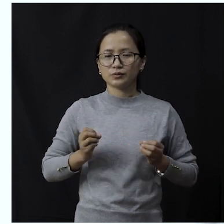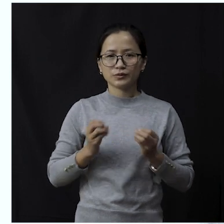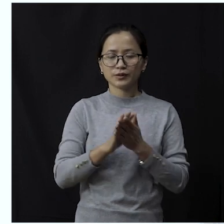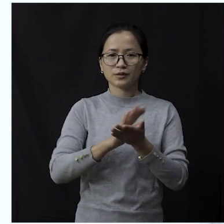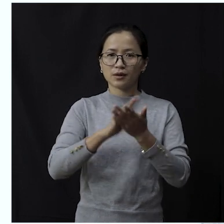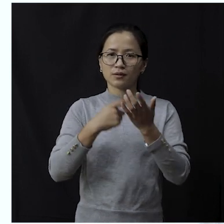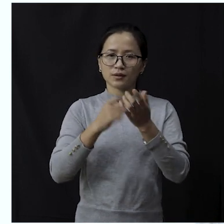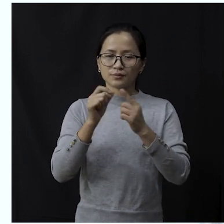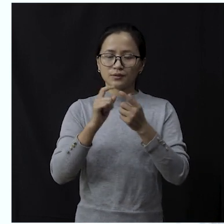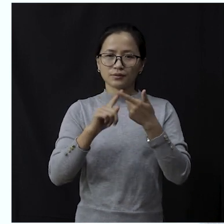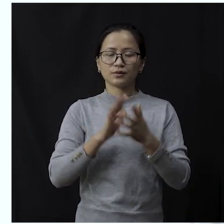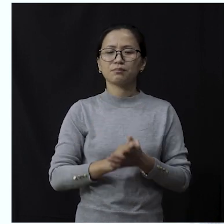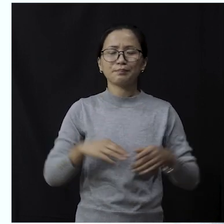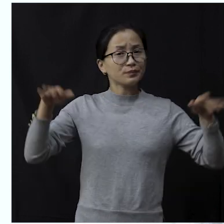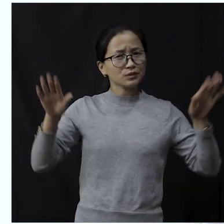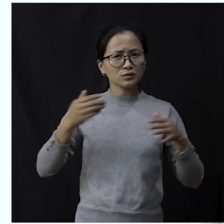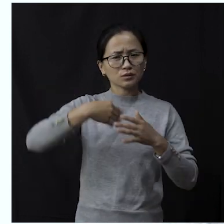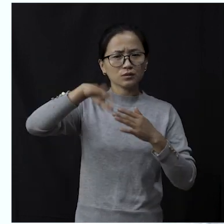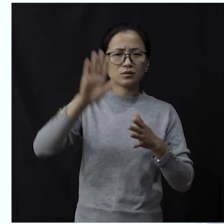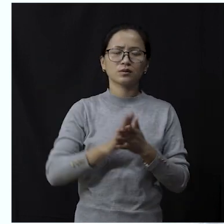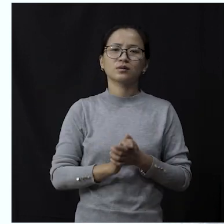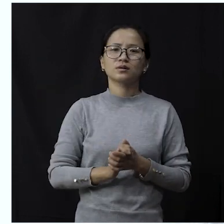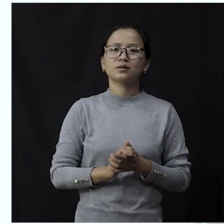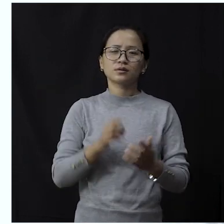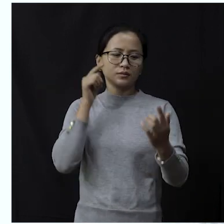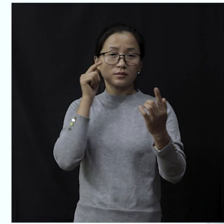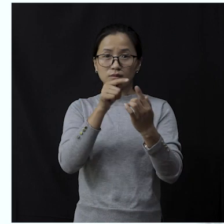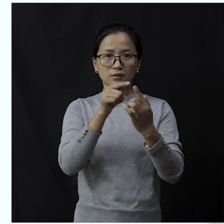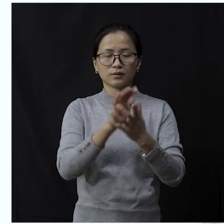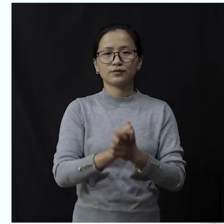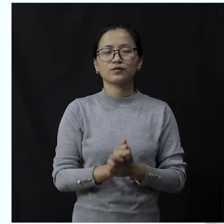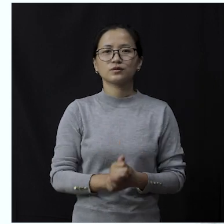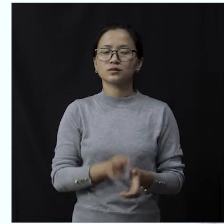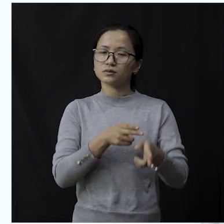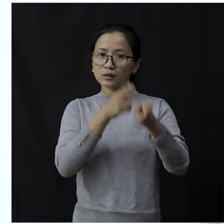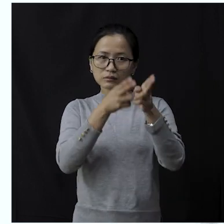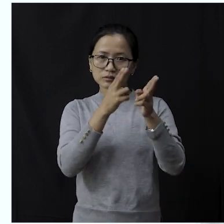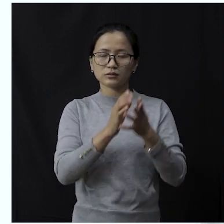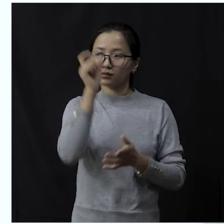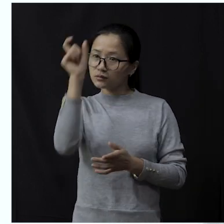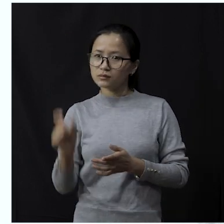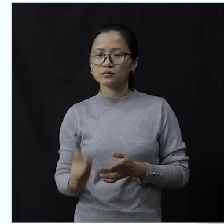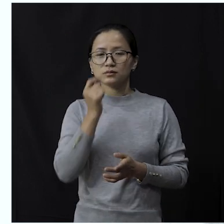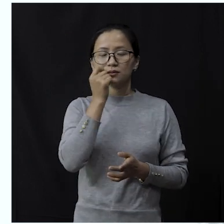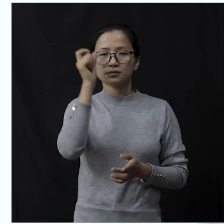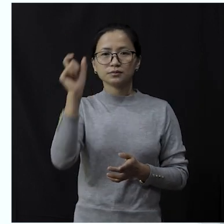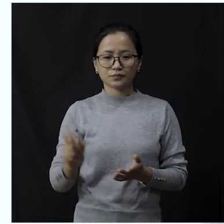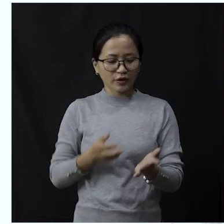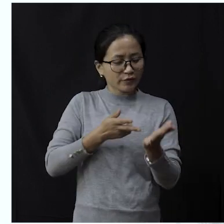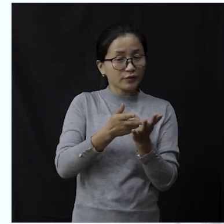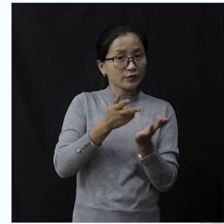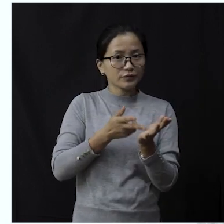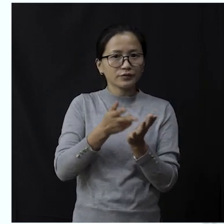okay, birds usually go there, and it becomes the target for the hunters. I repeat, even in